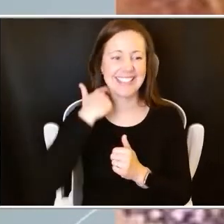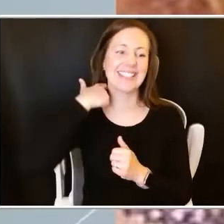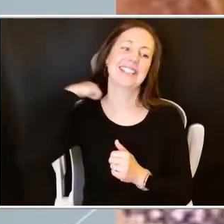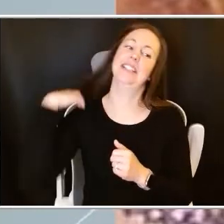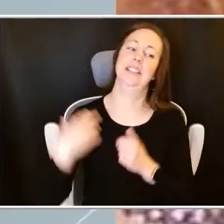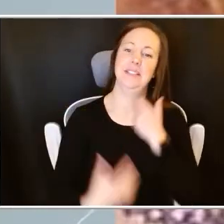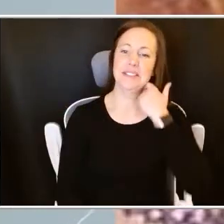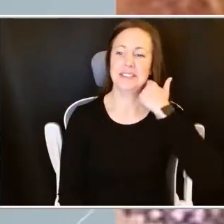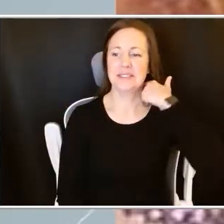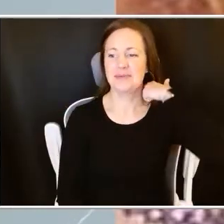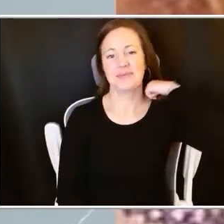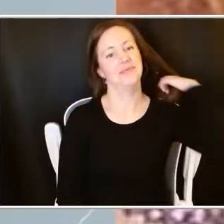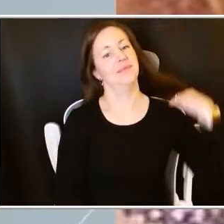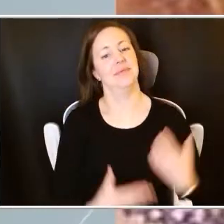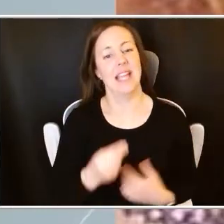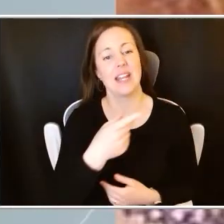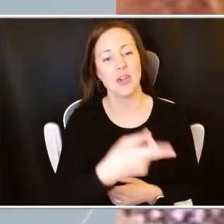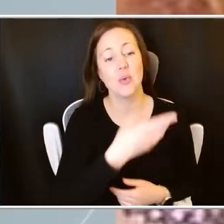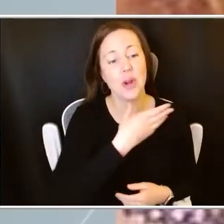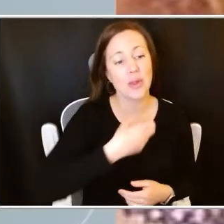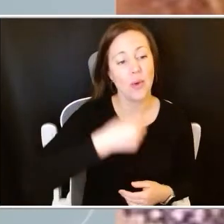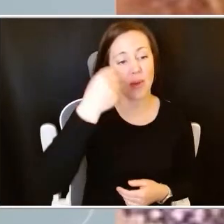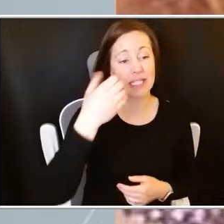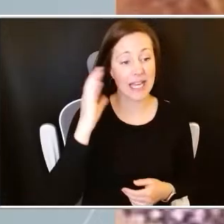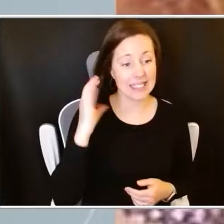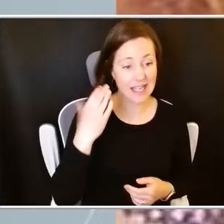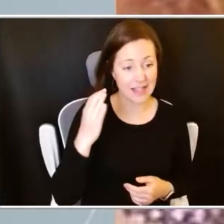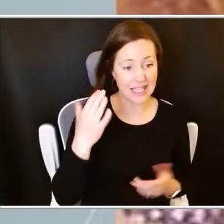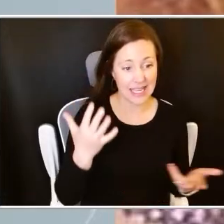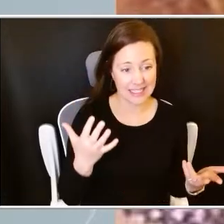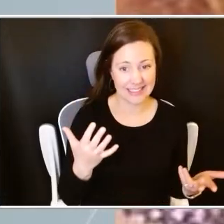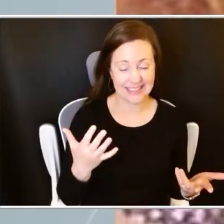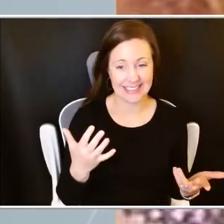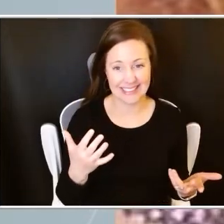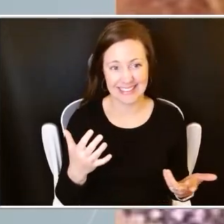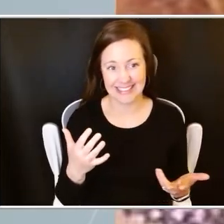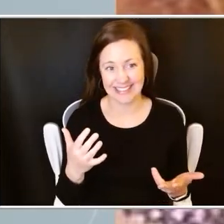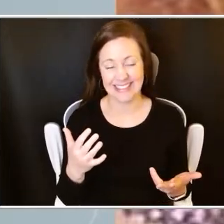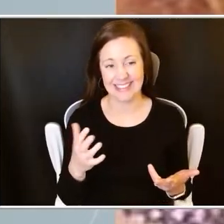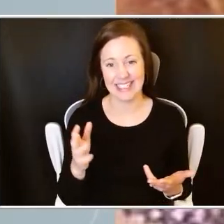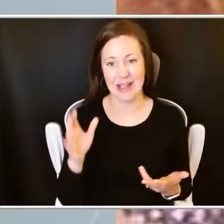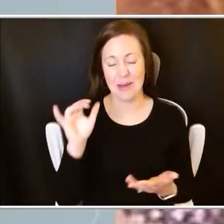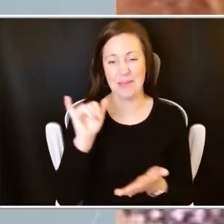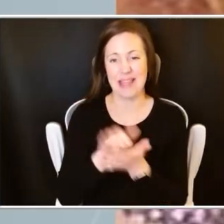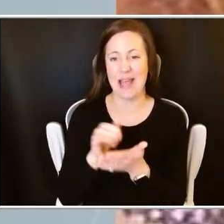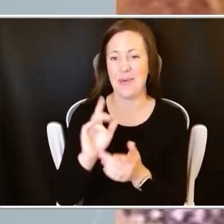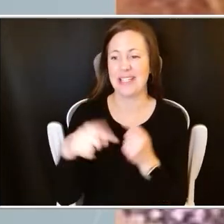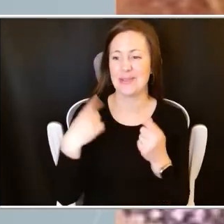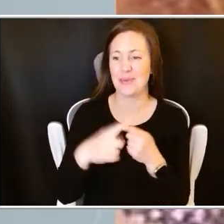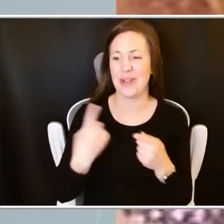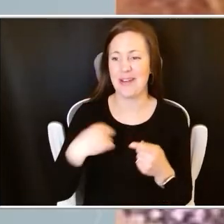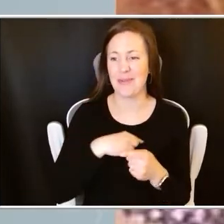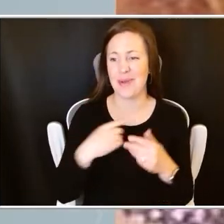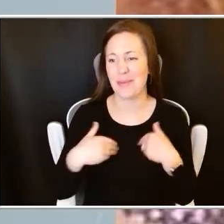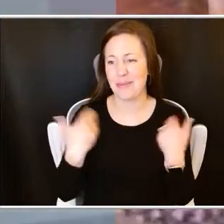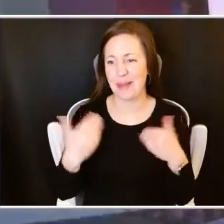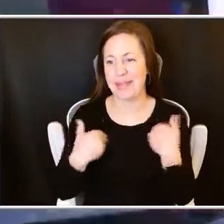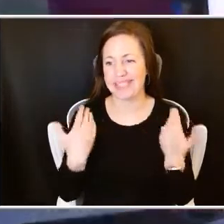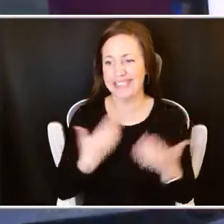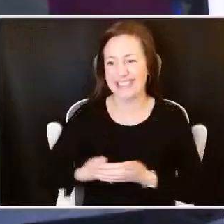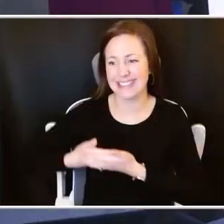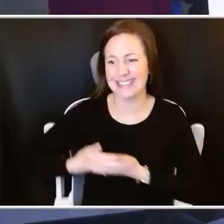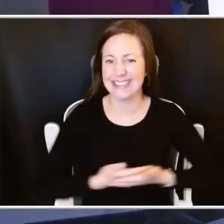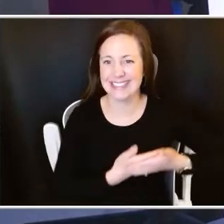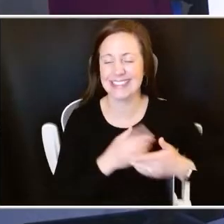And you're the oldest cousin, if I could say, back when we were babies, if I can say. But you know,